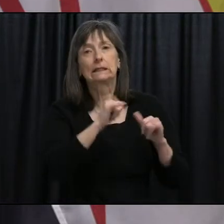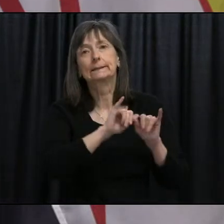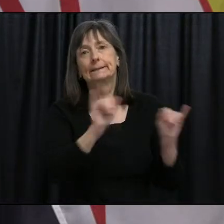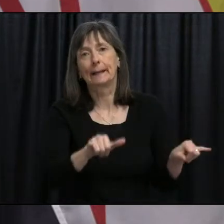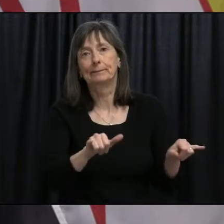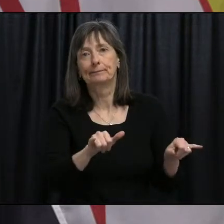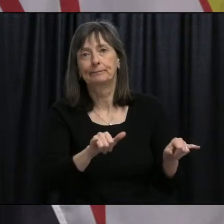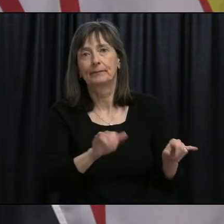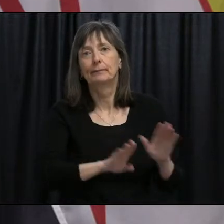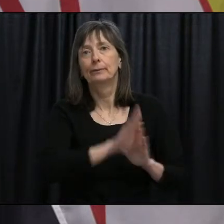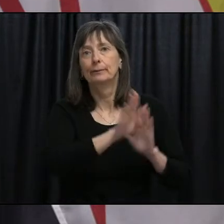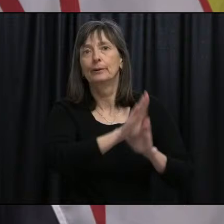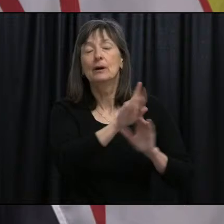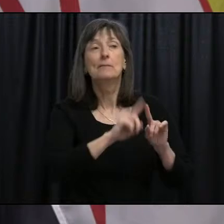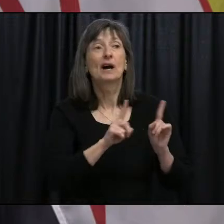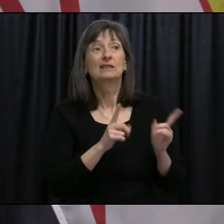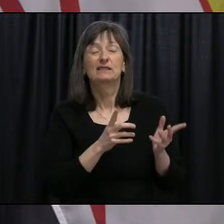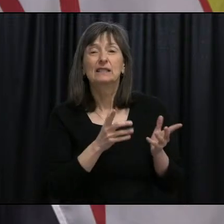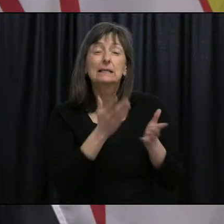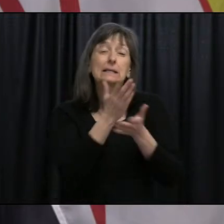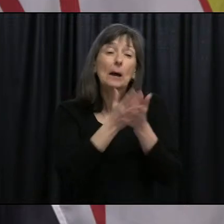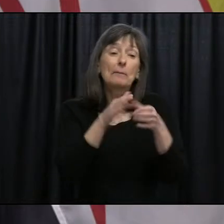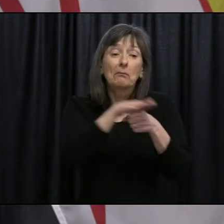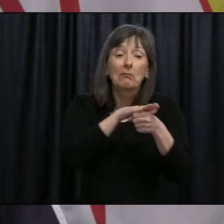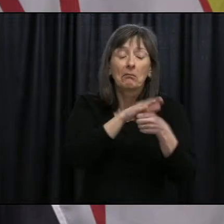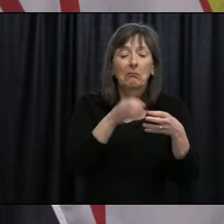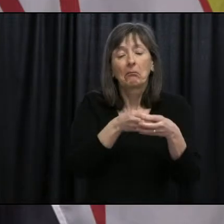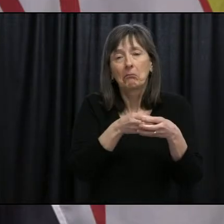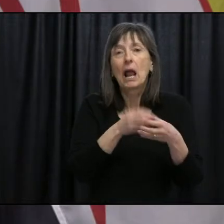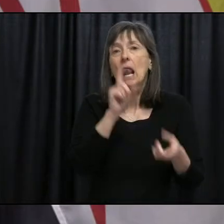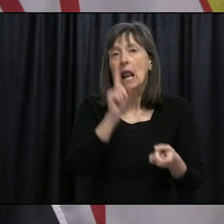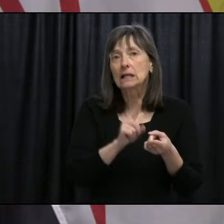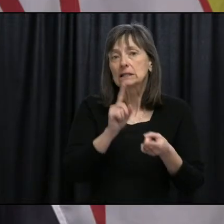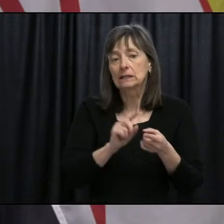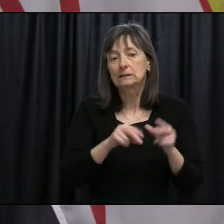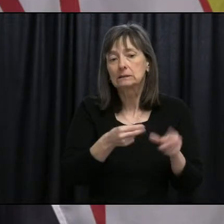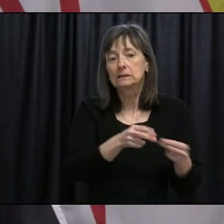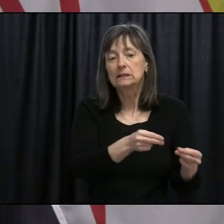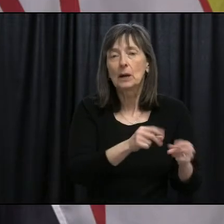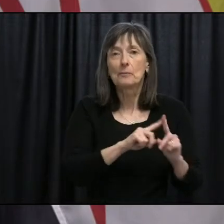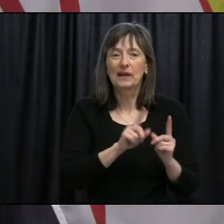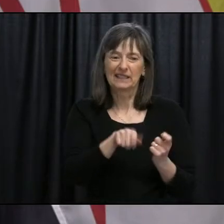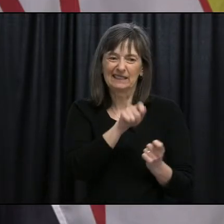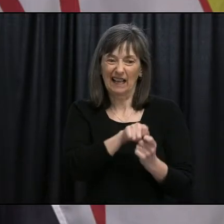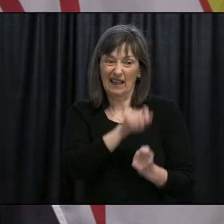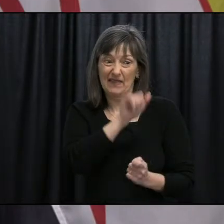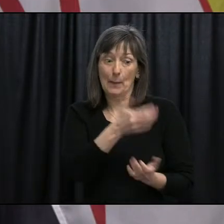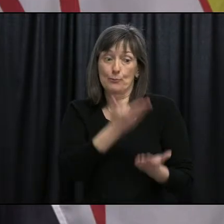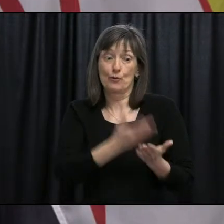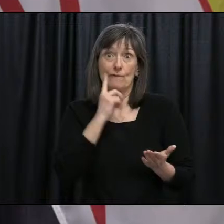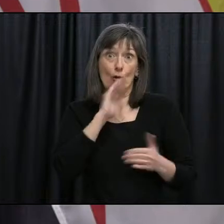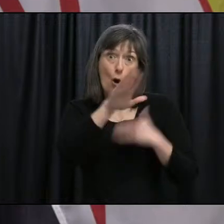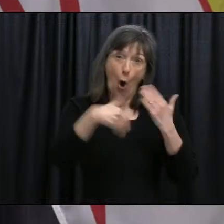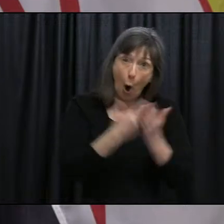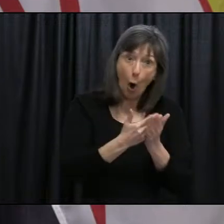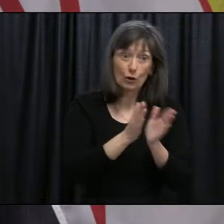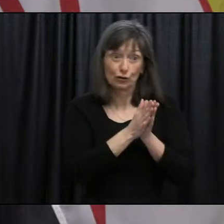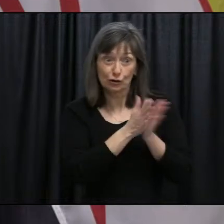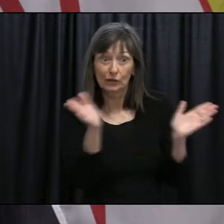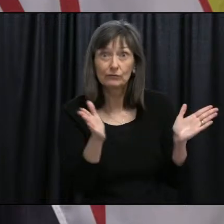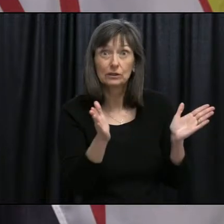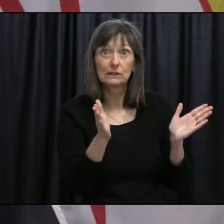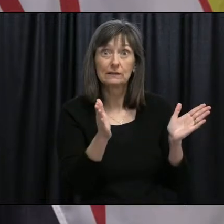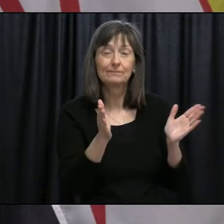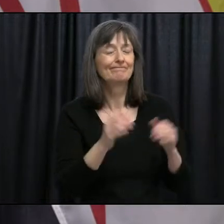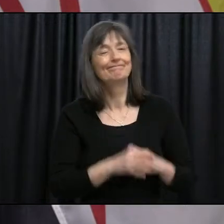seeing reduced transmission, perhaps, but we can't comment, sort of at a general